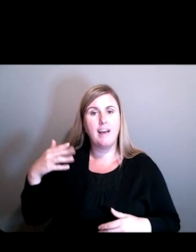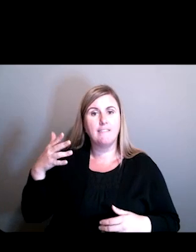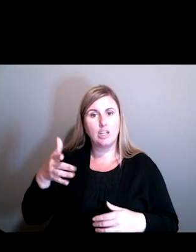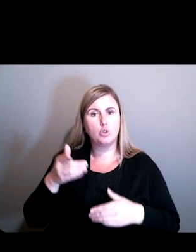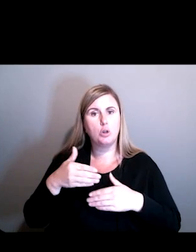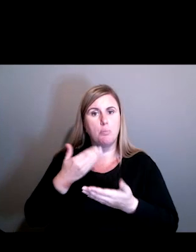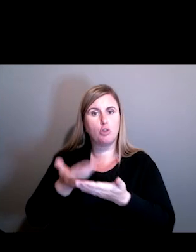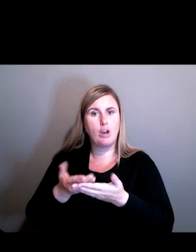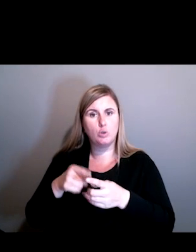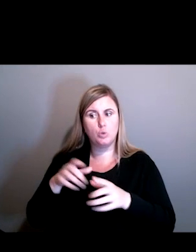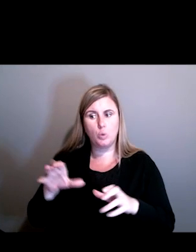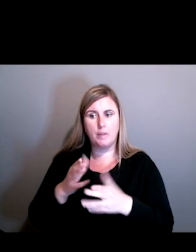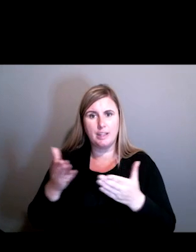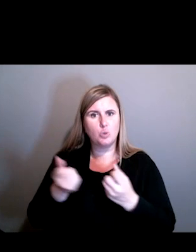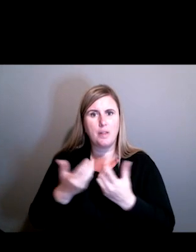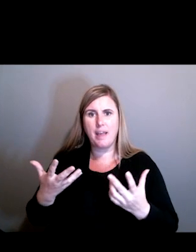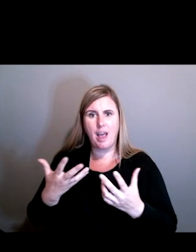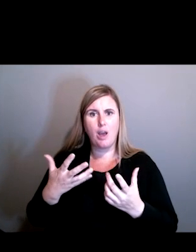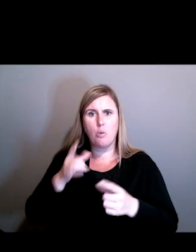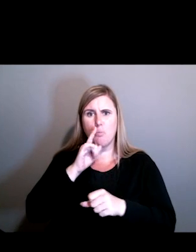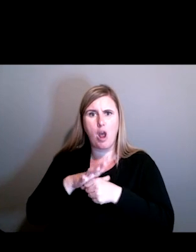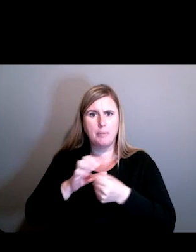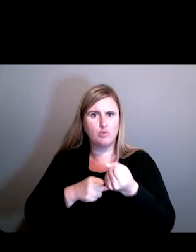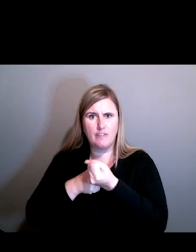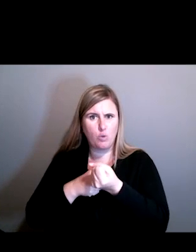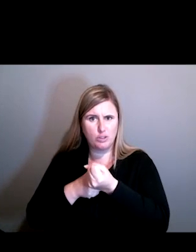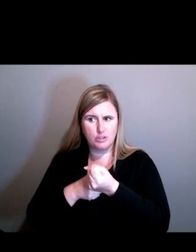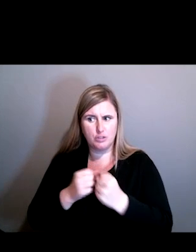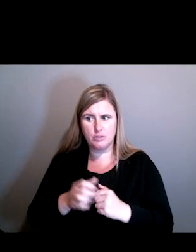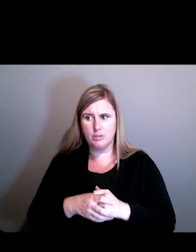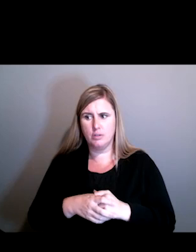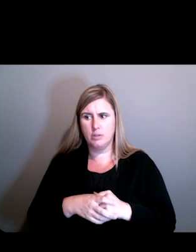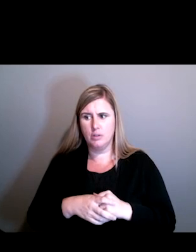you progress to doing these things without promise reinforcers. So